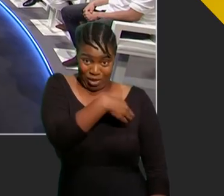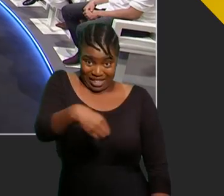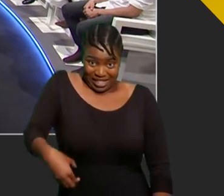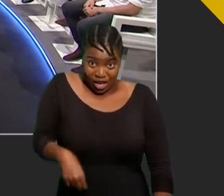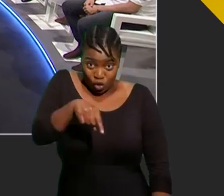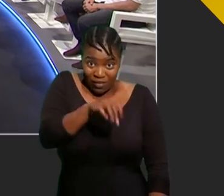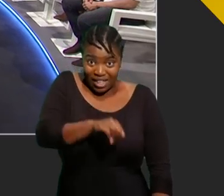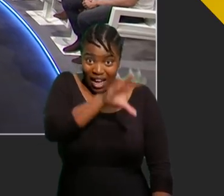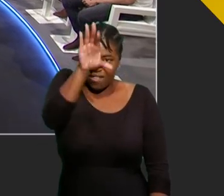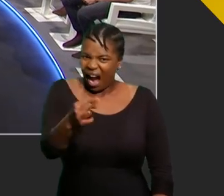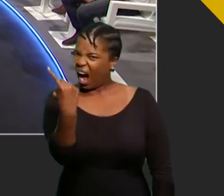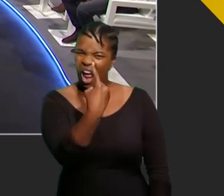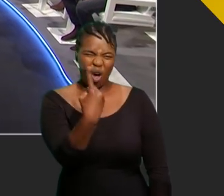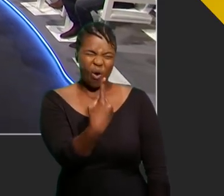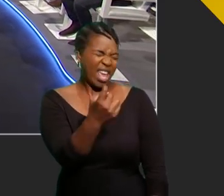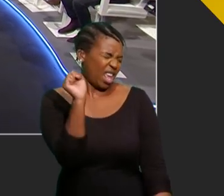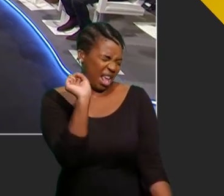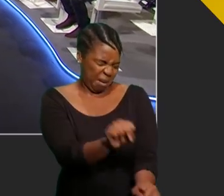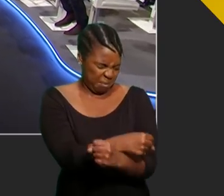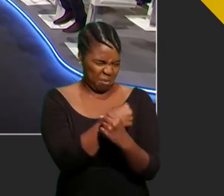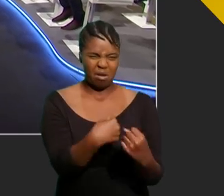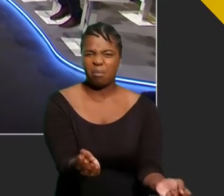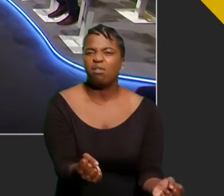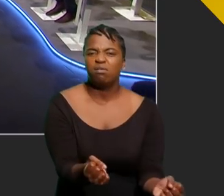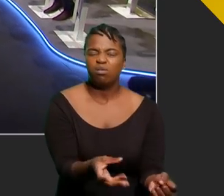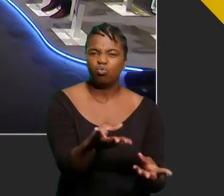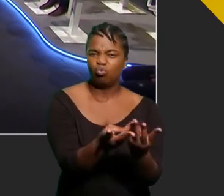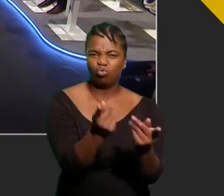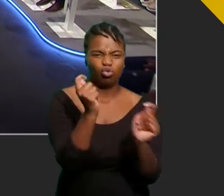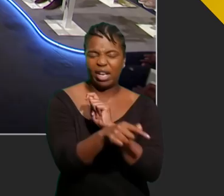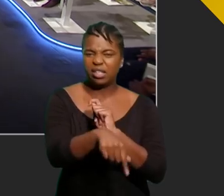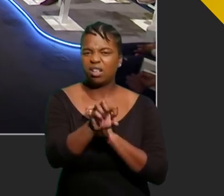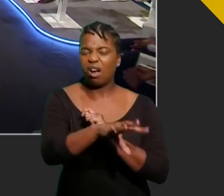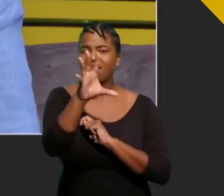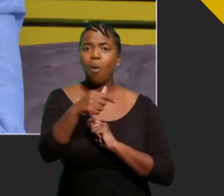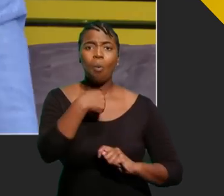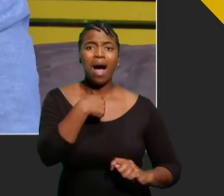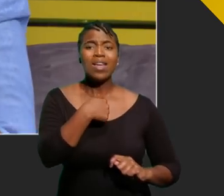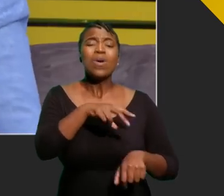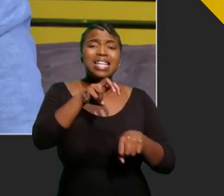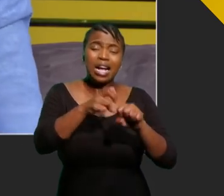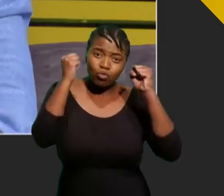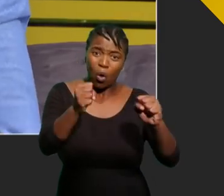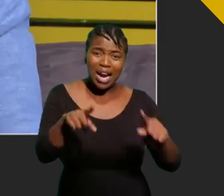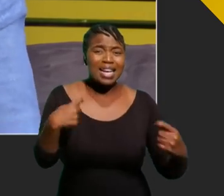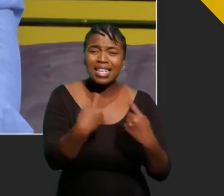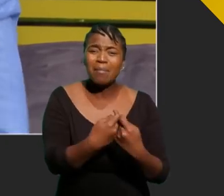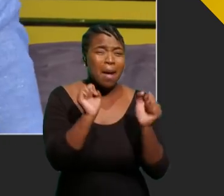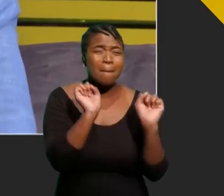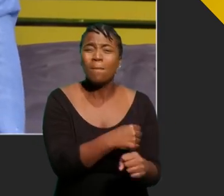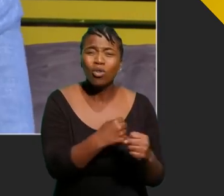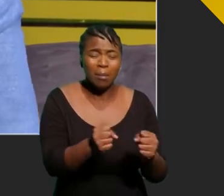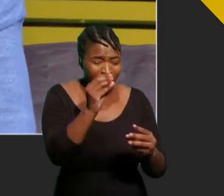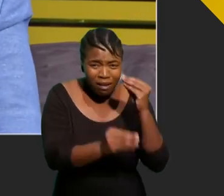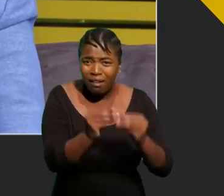president, on his own, without a strong administration, is not going to be able to deal with